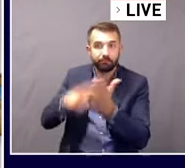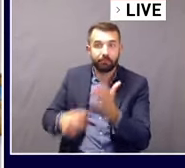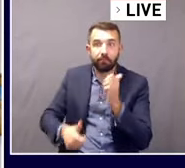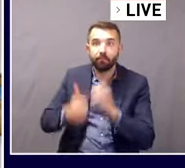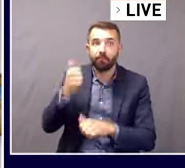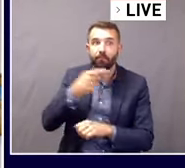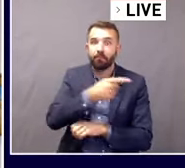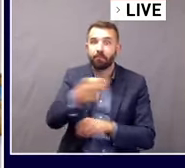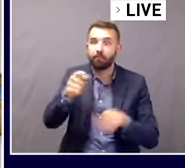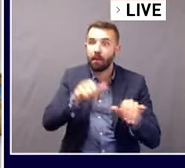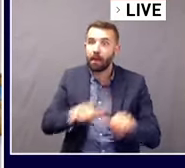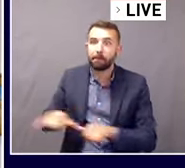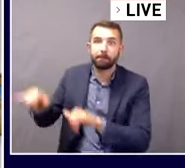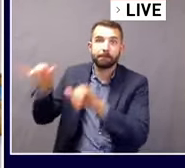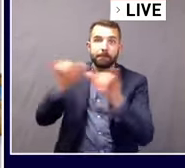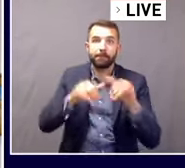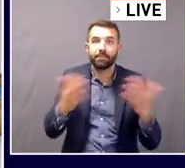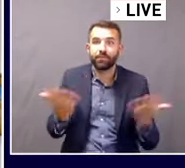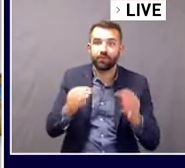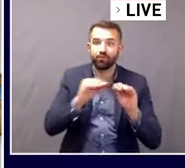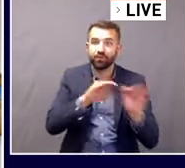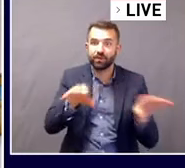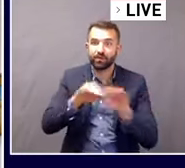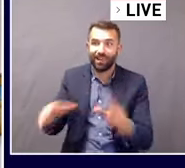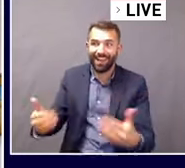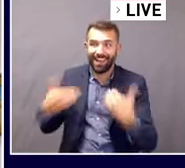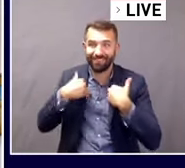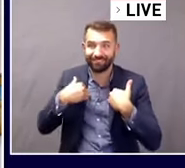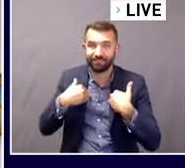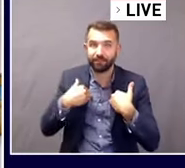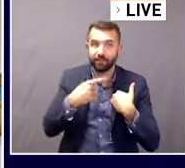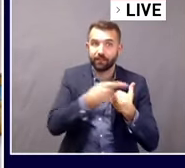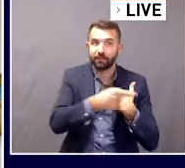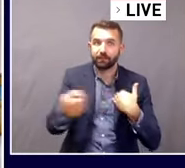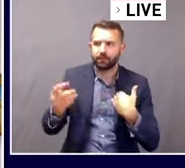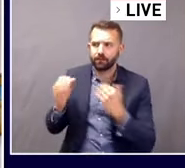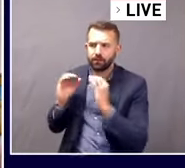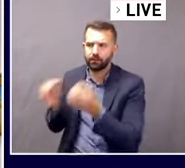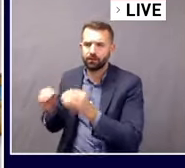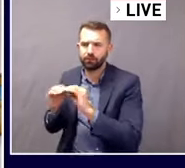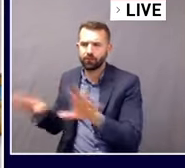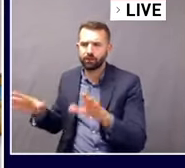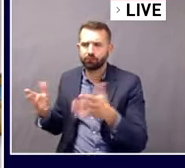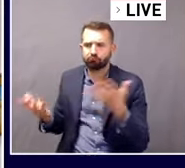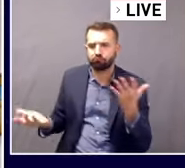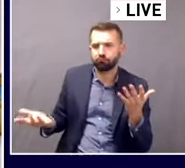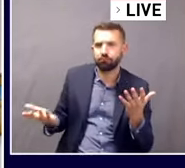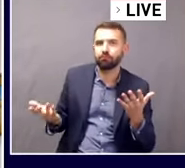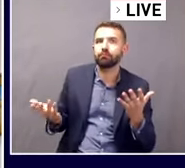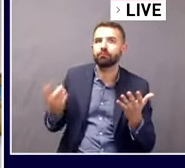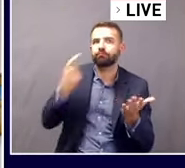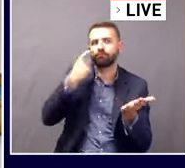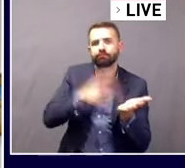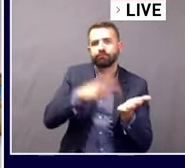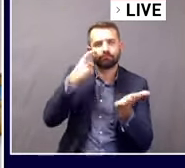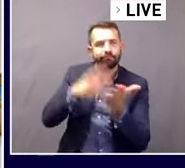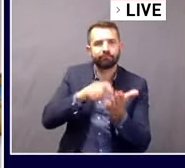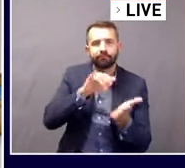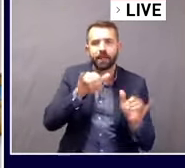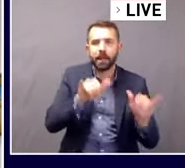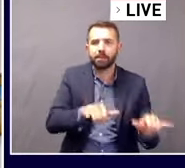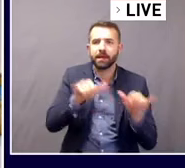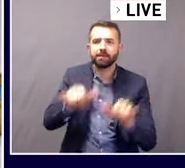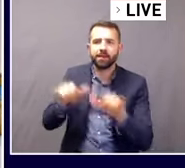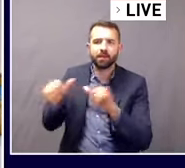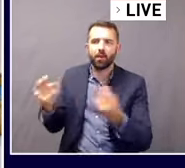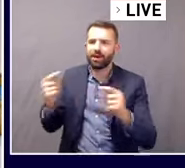in Maine and where there haven't been outbreaks in Maine and elsewhere, the one theme that runs through all of those is